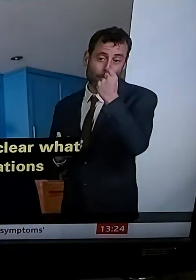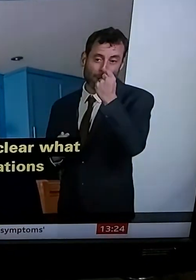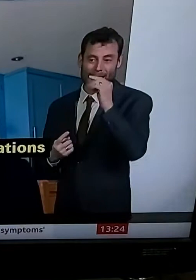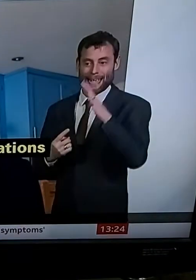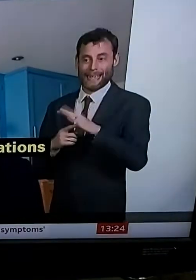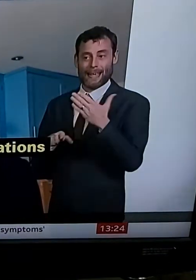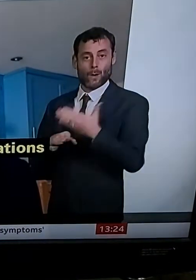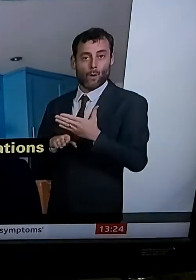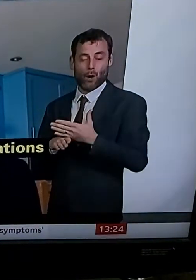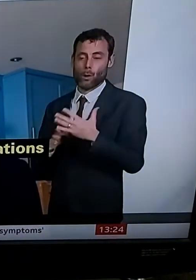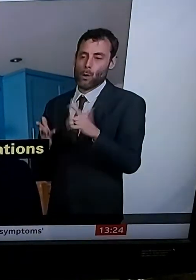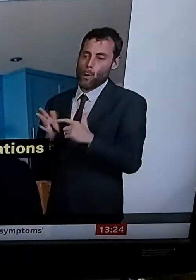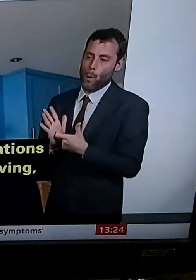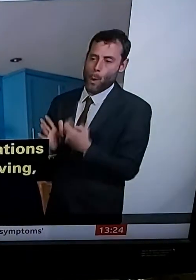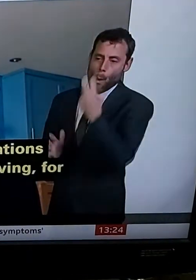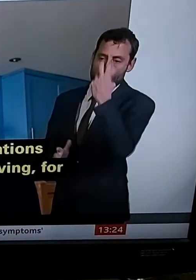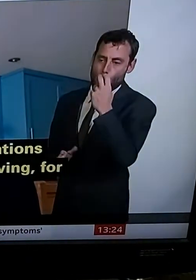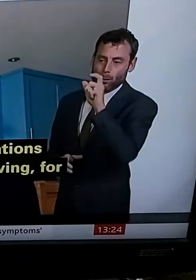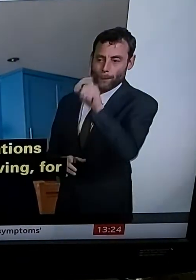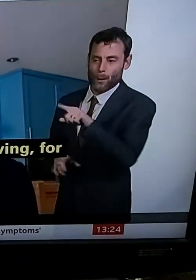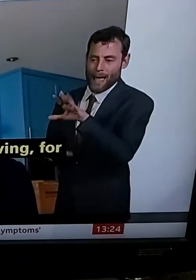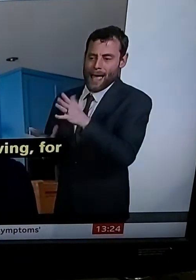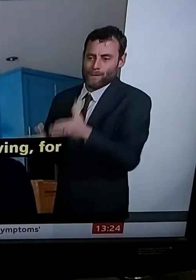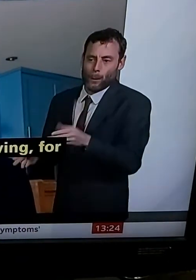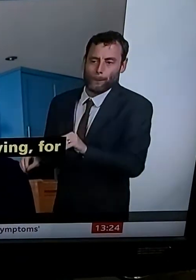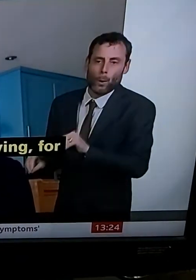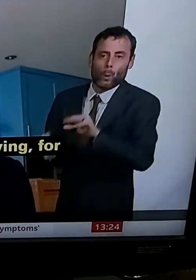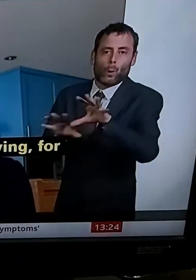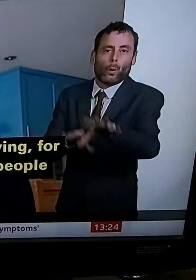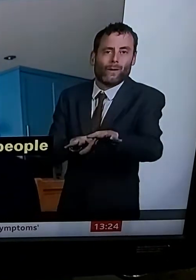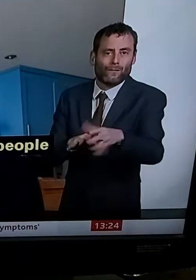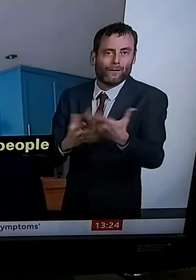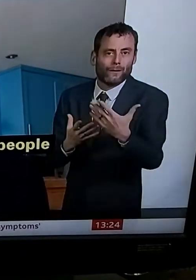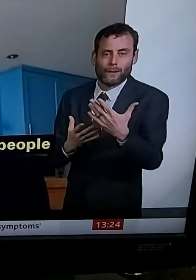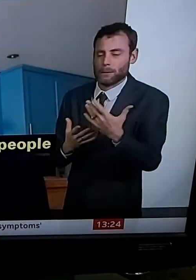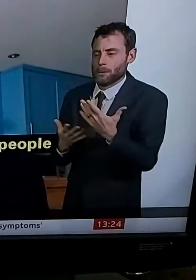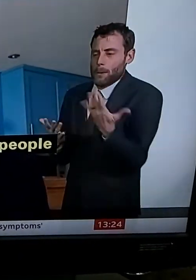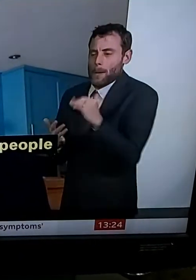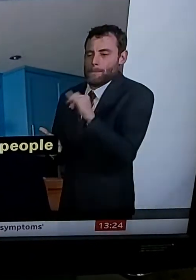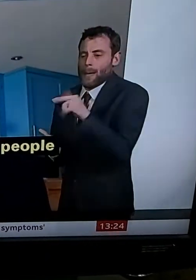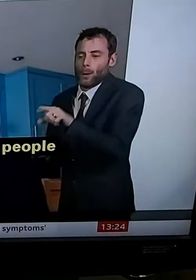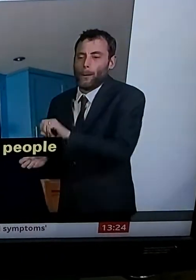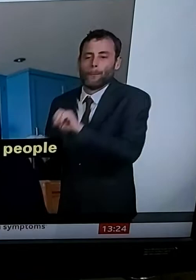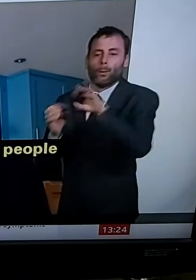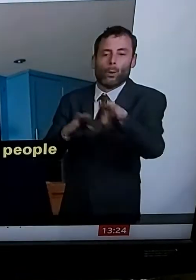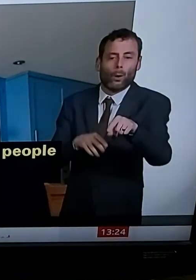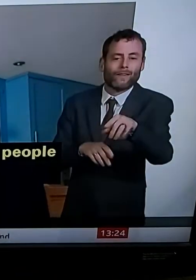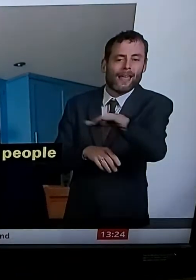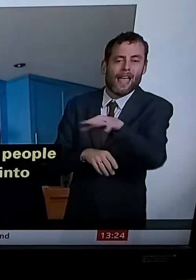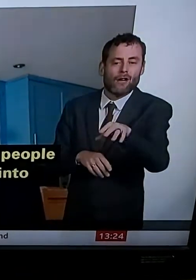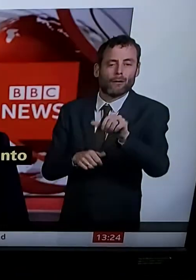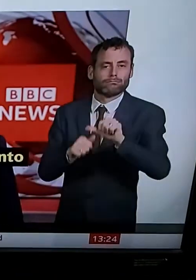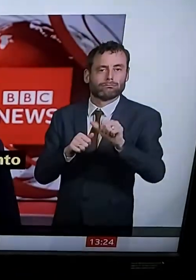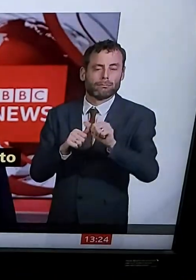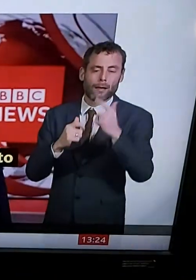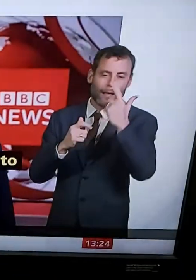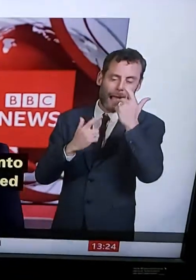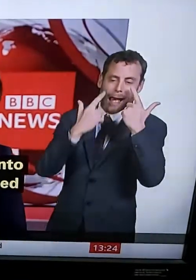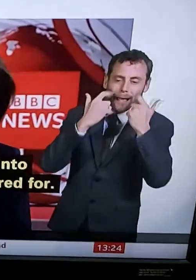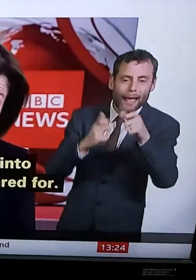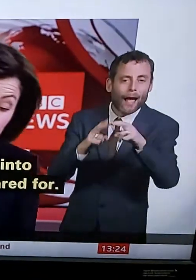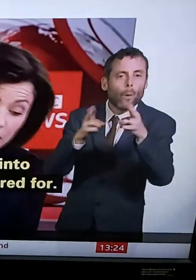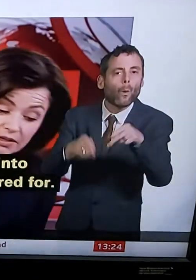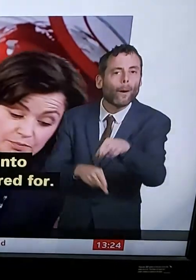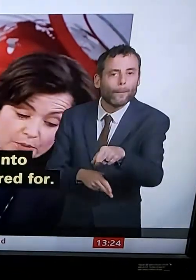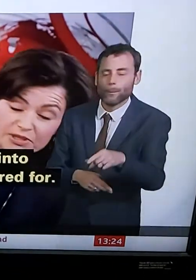or where elderly people are moving out of a home into somewhere where they can be cared for. And in terms of